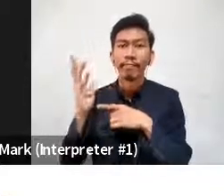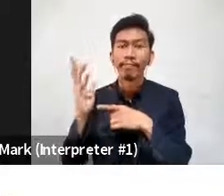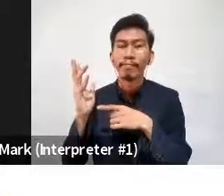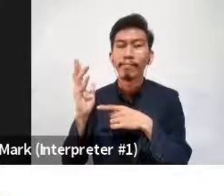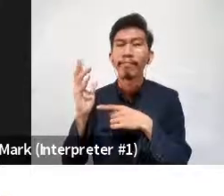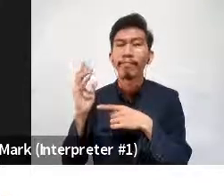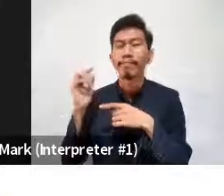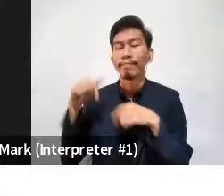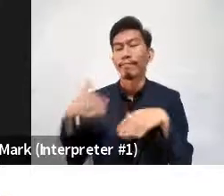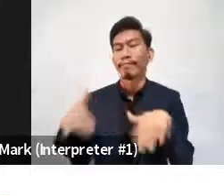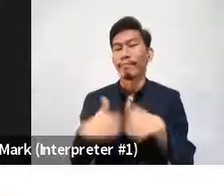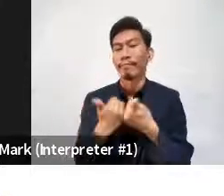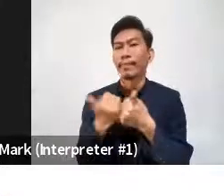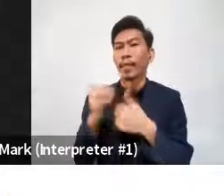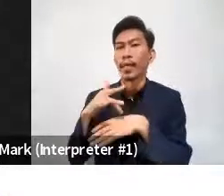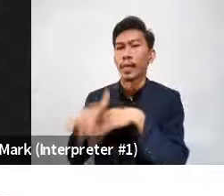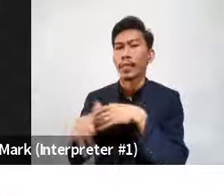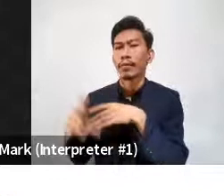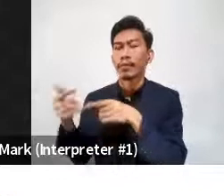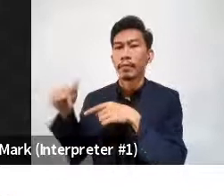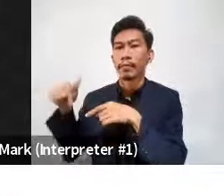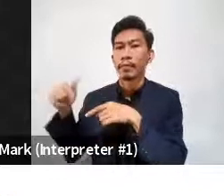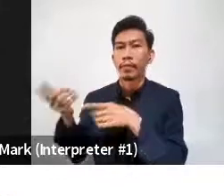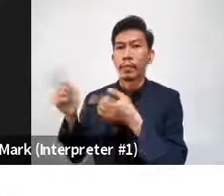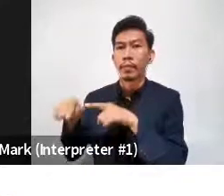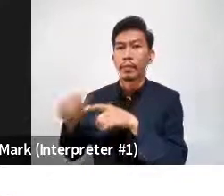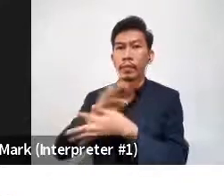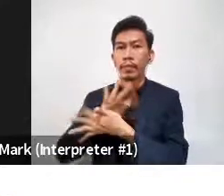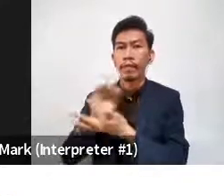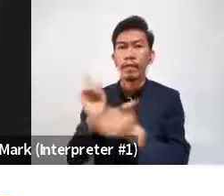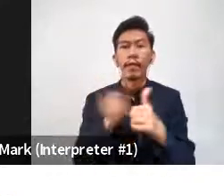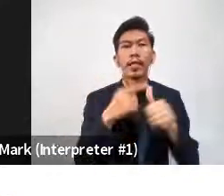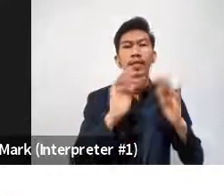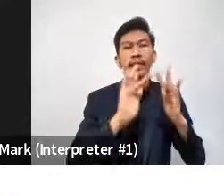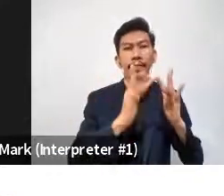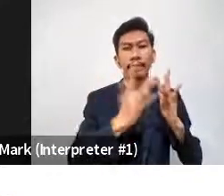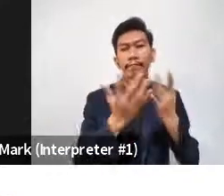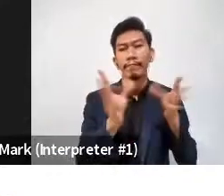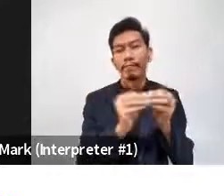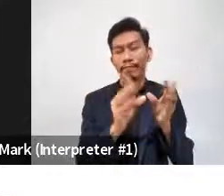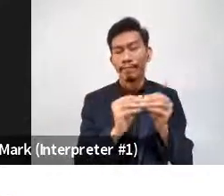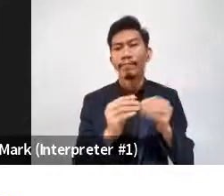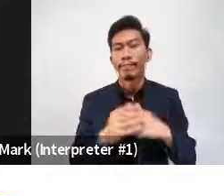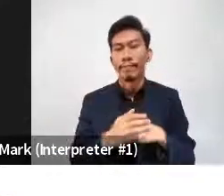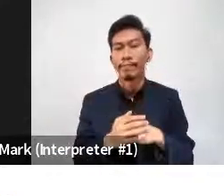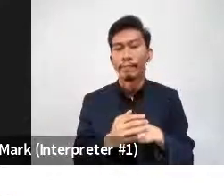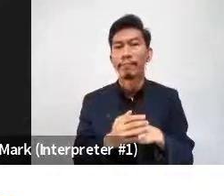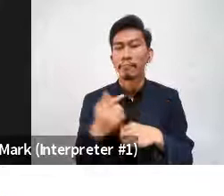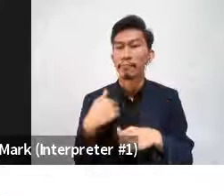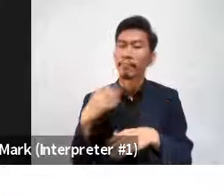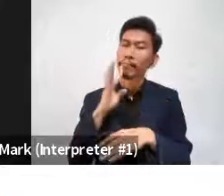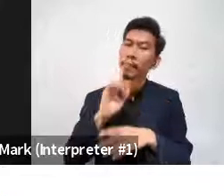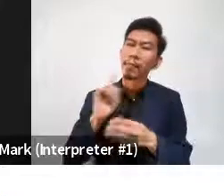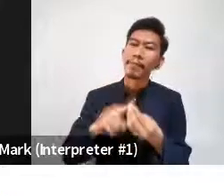of this challenge, this pandemic challenge, when we hosted our first virtual town hall discussion, where I spoke of the